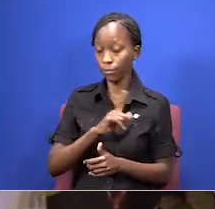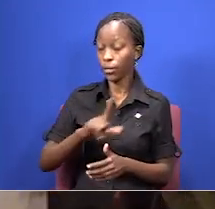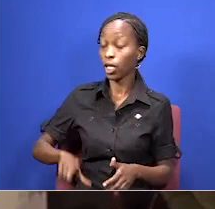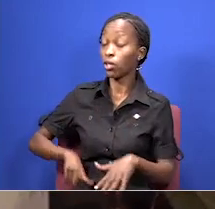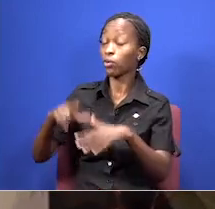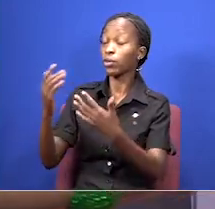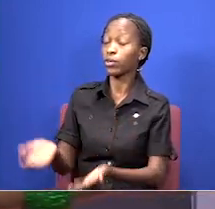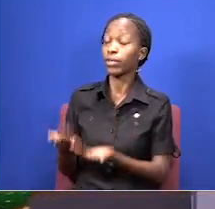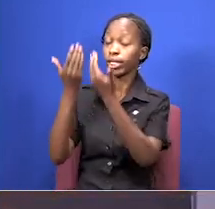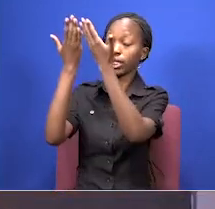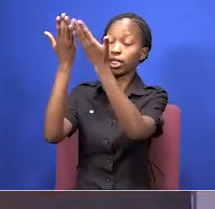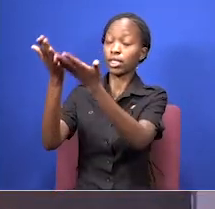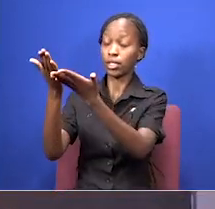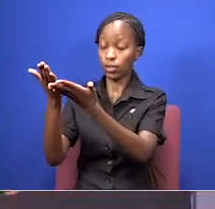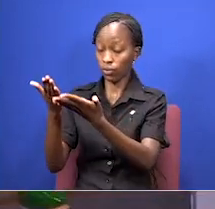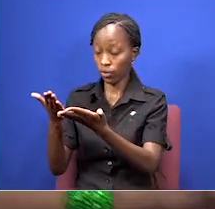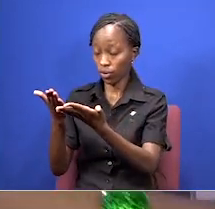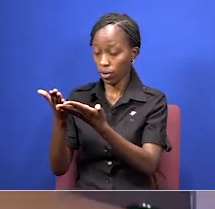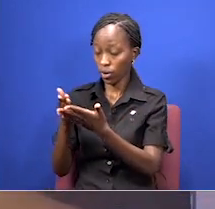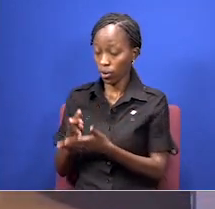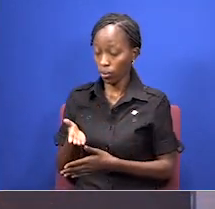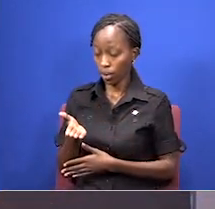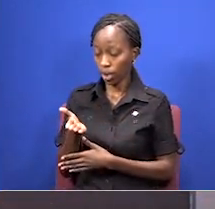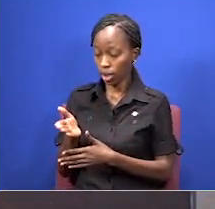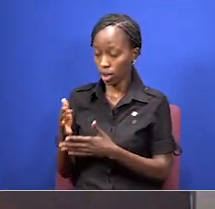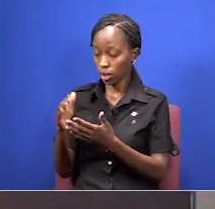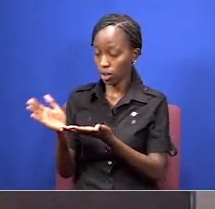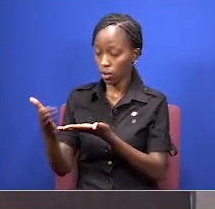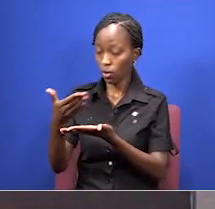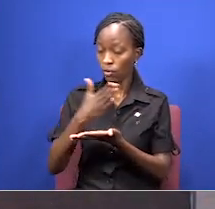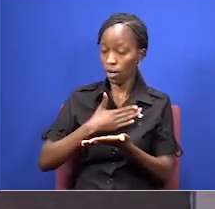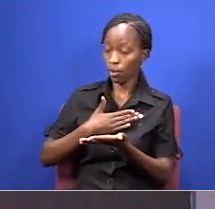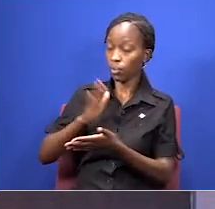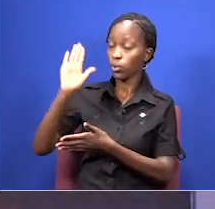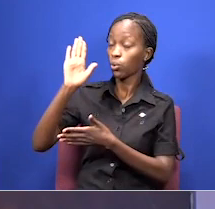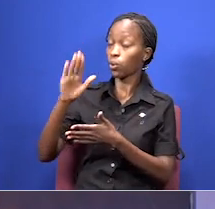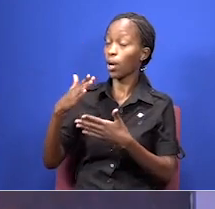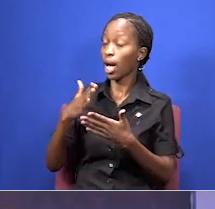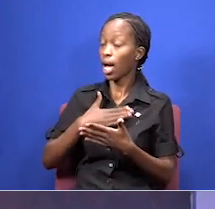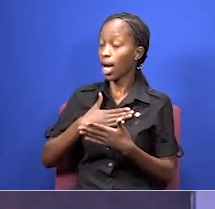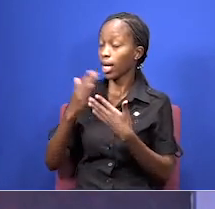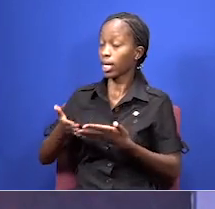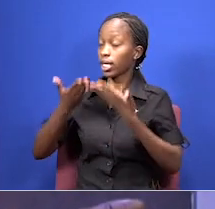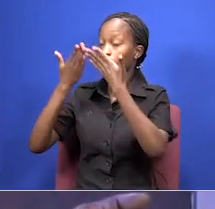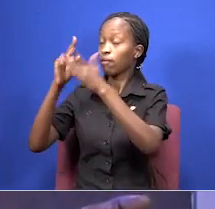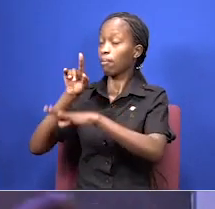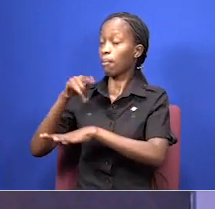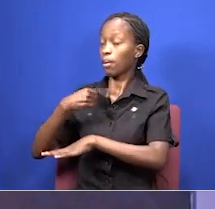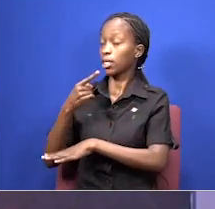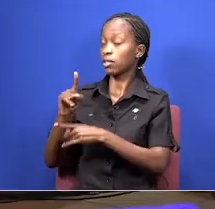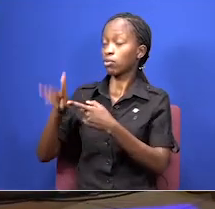this. This is my offering to you, Jehovah. I offer myself as a living sacrifice.